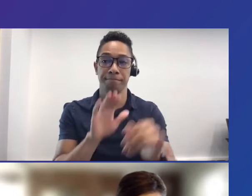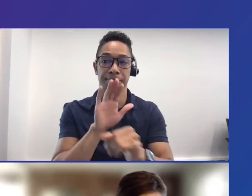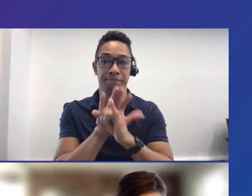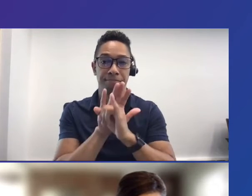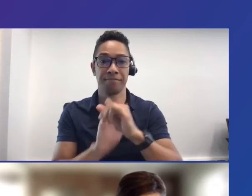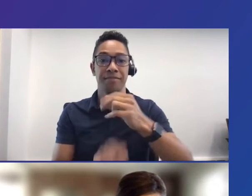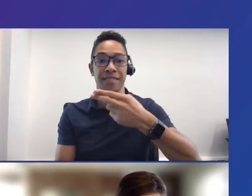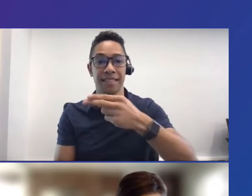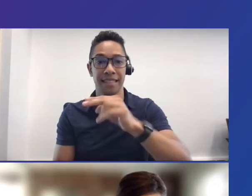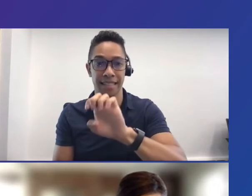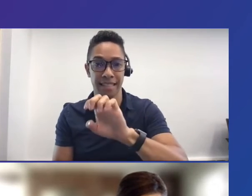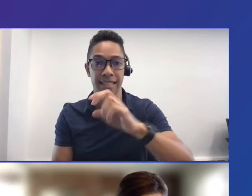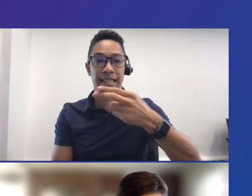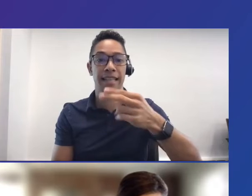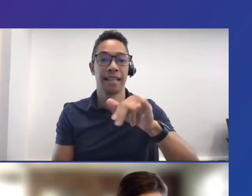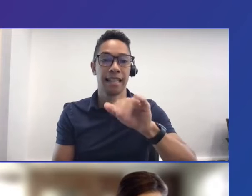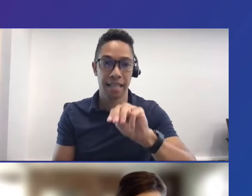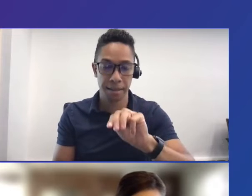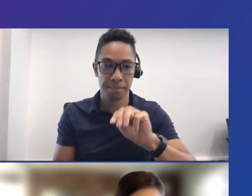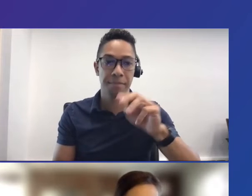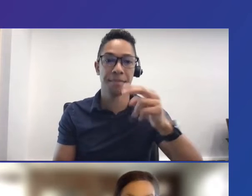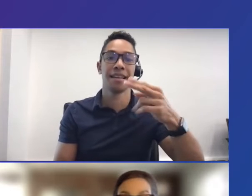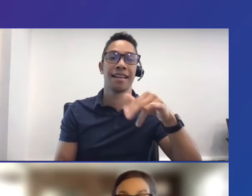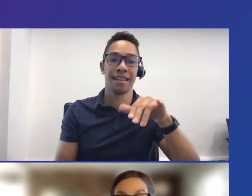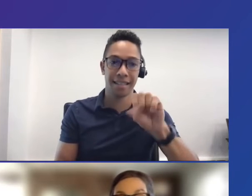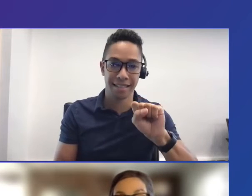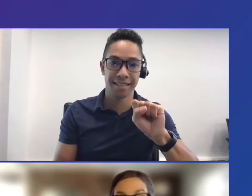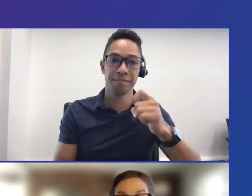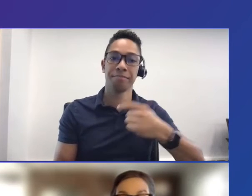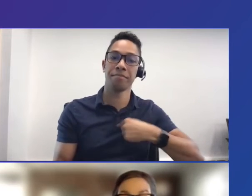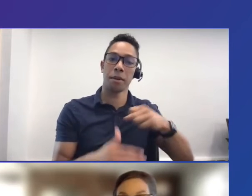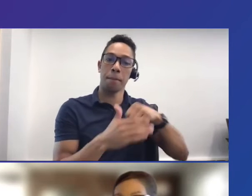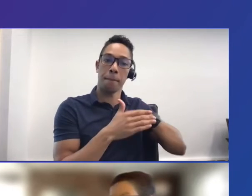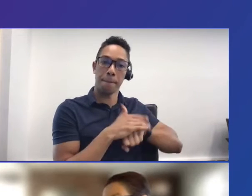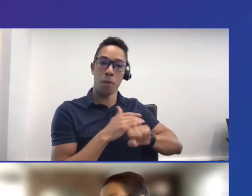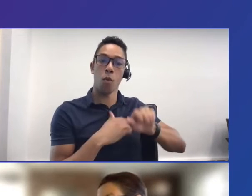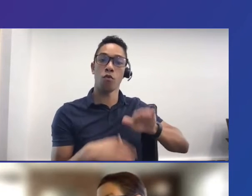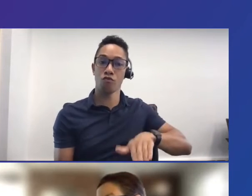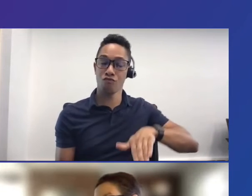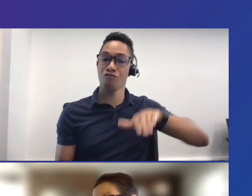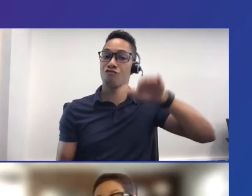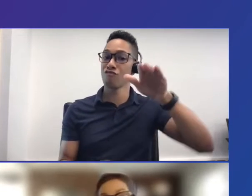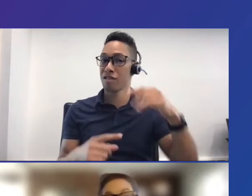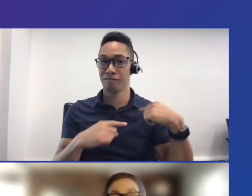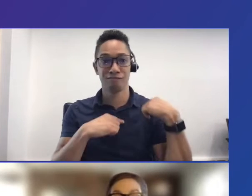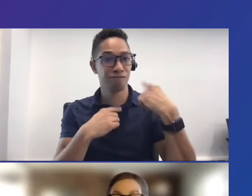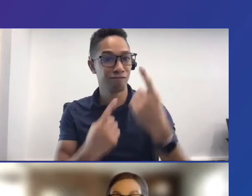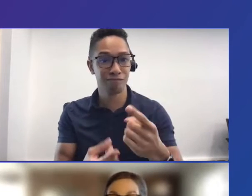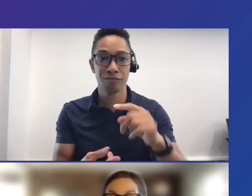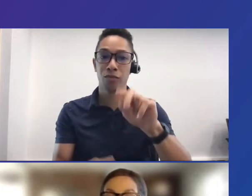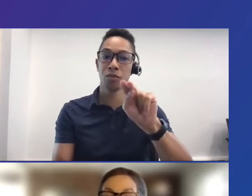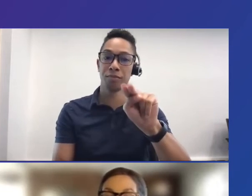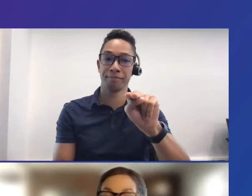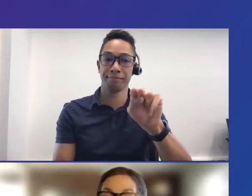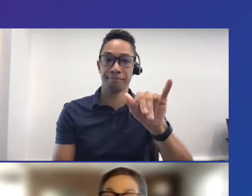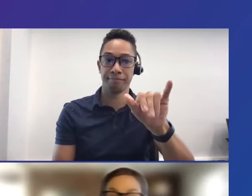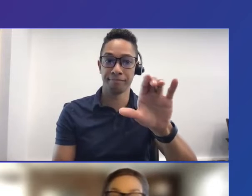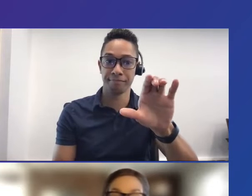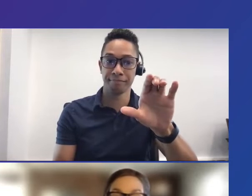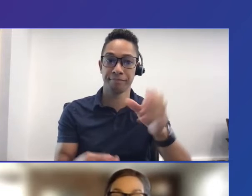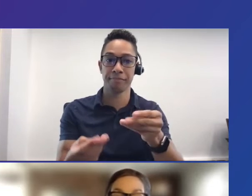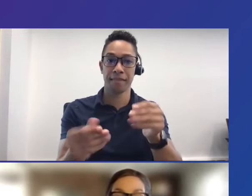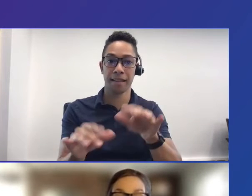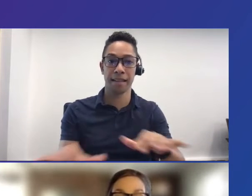him, his. I was born and raised and live in New York City, the land of